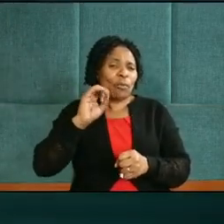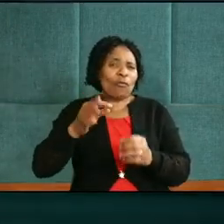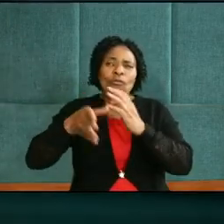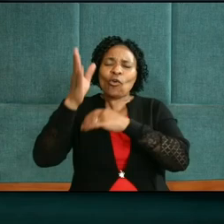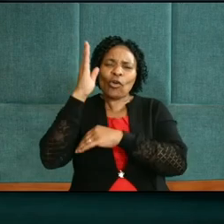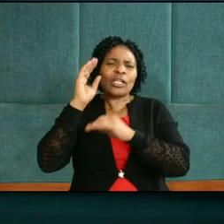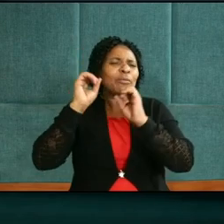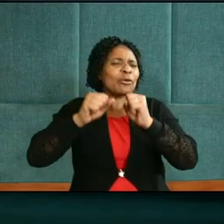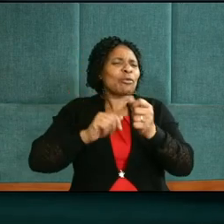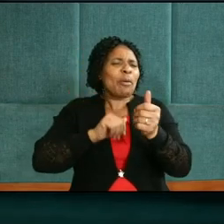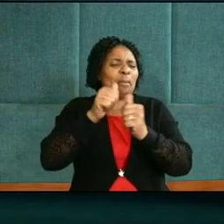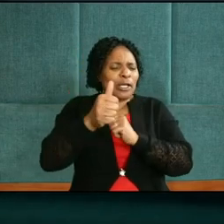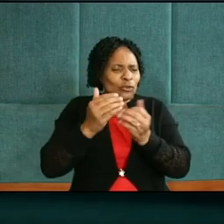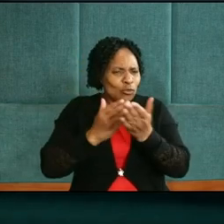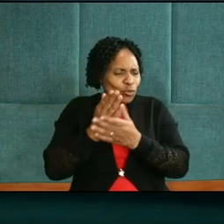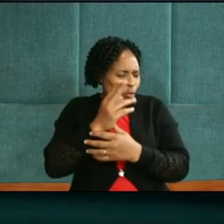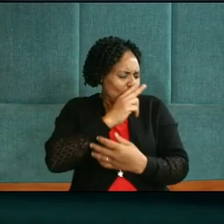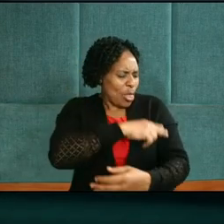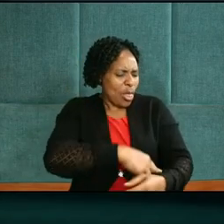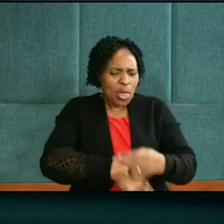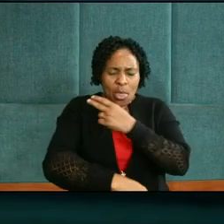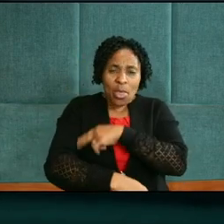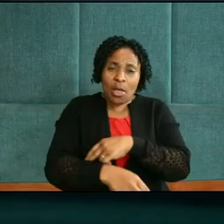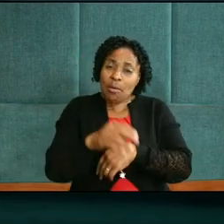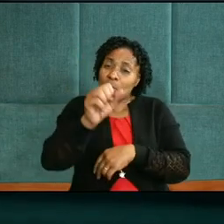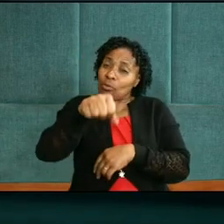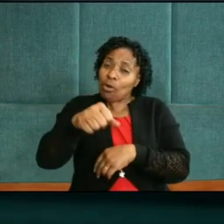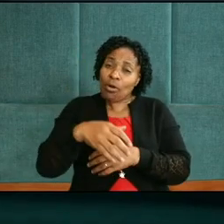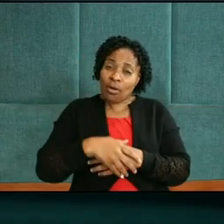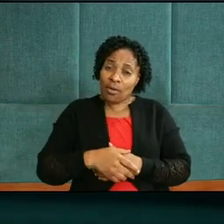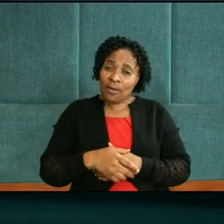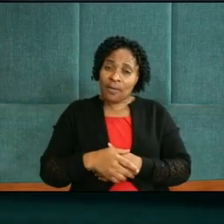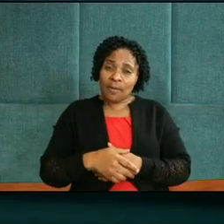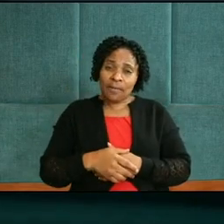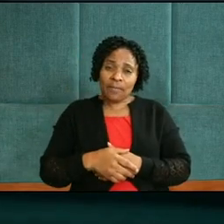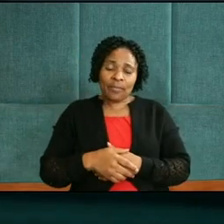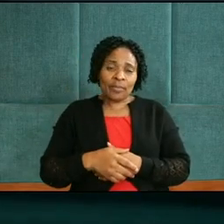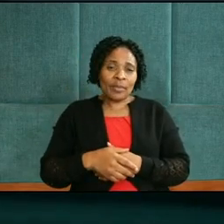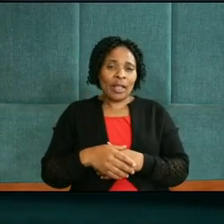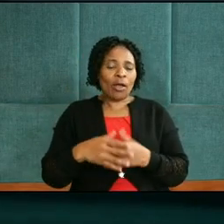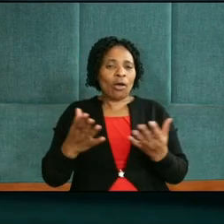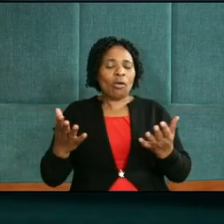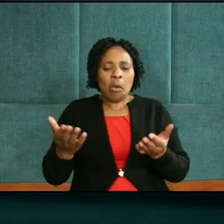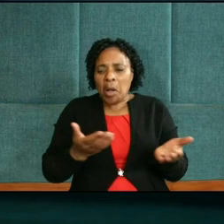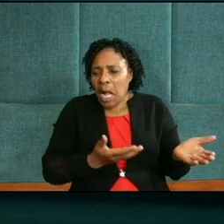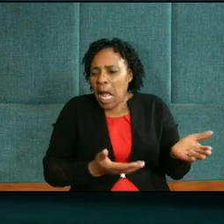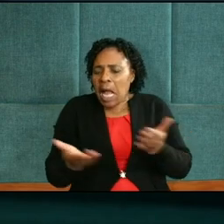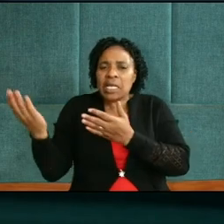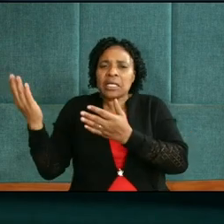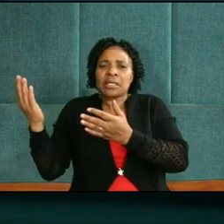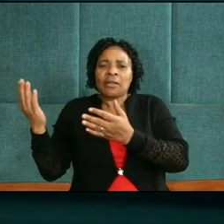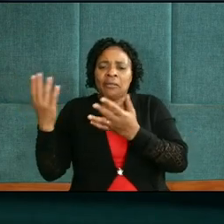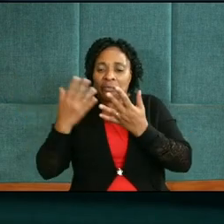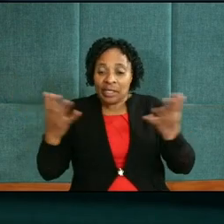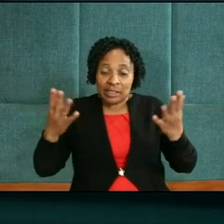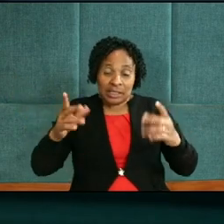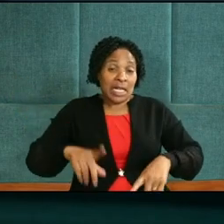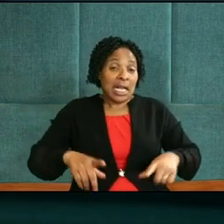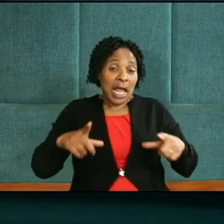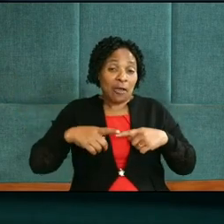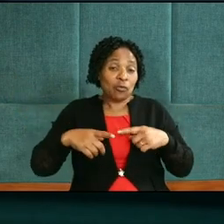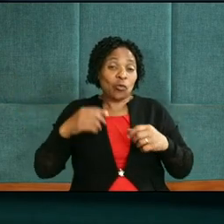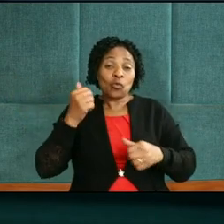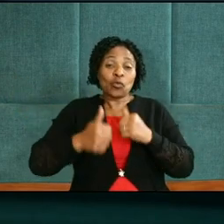to pass through the body scanners? Or will there be stuff in our lives that go beep,